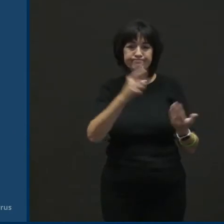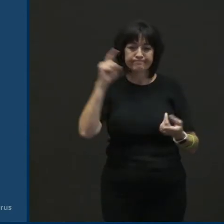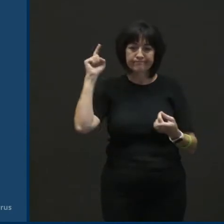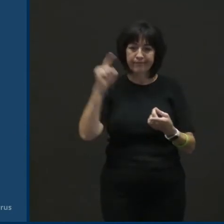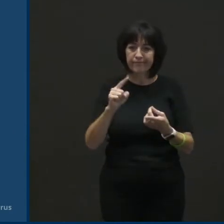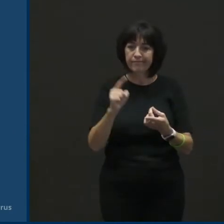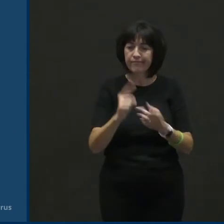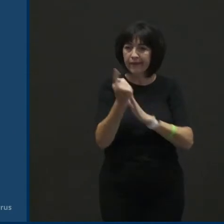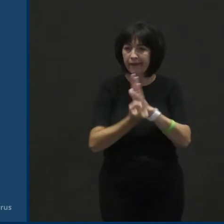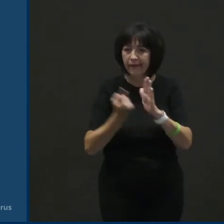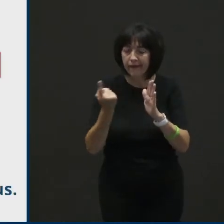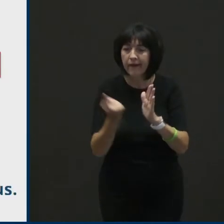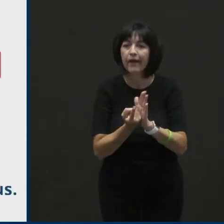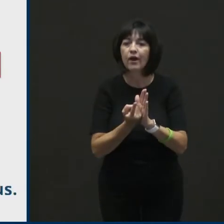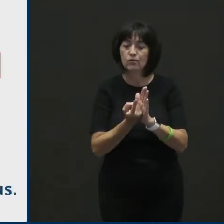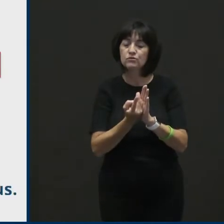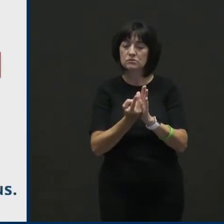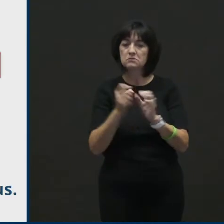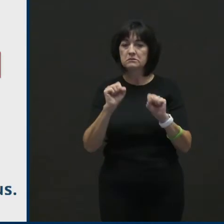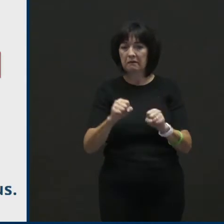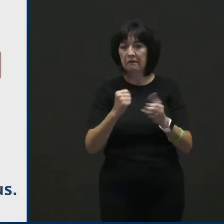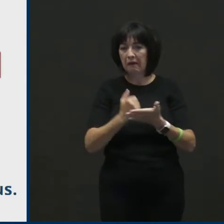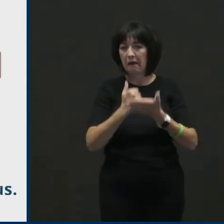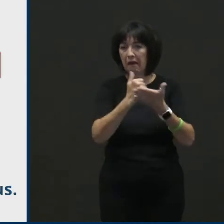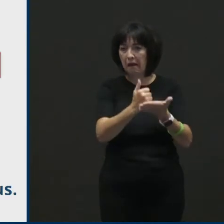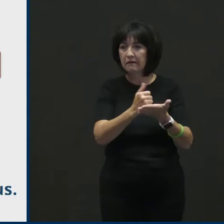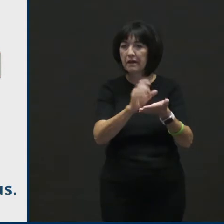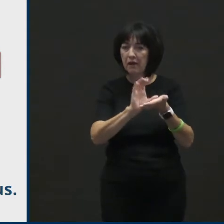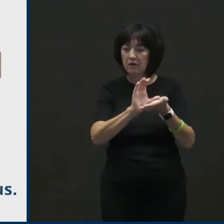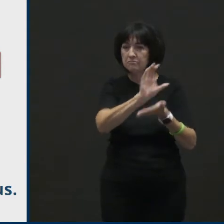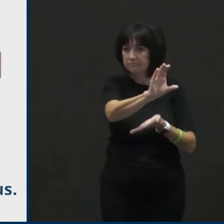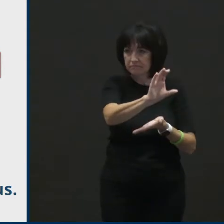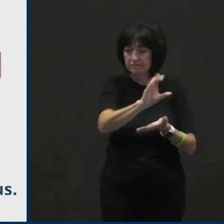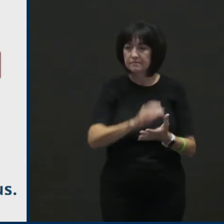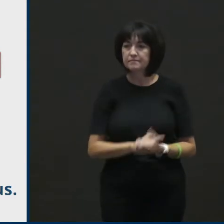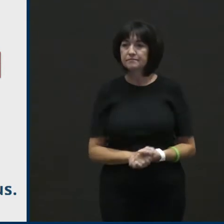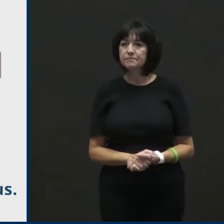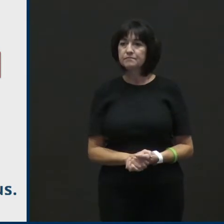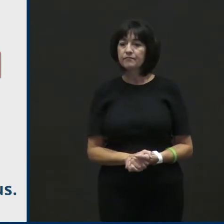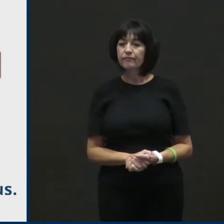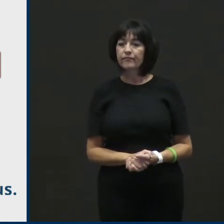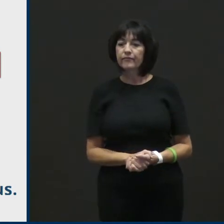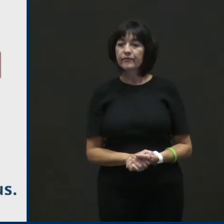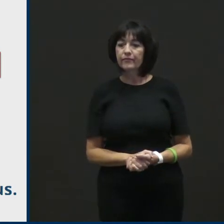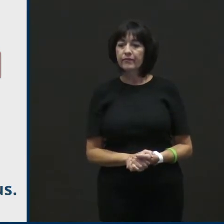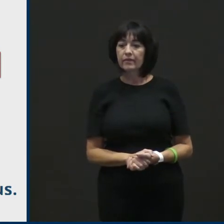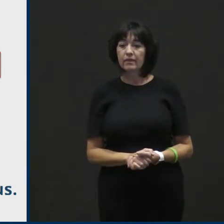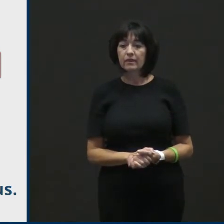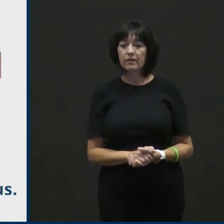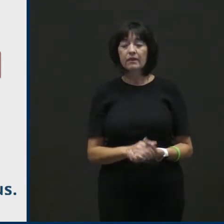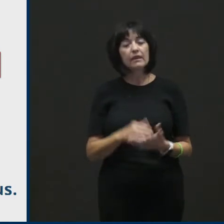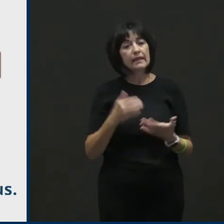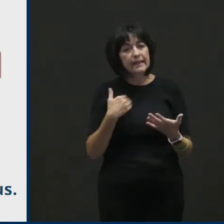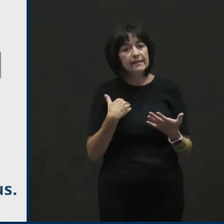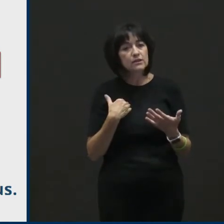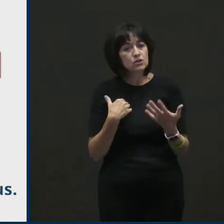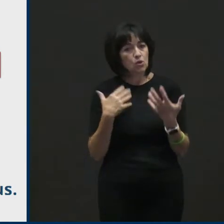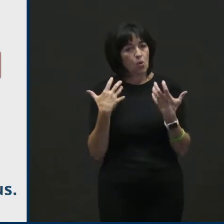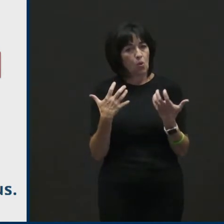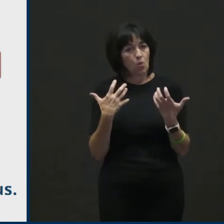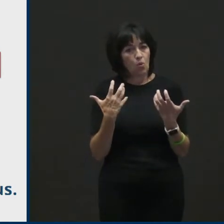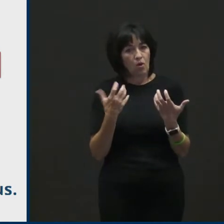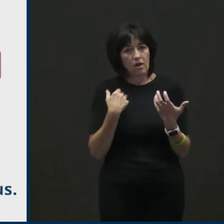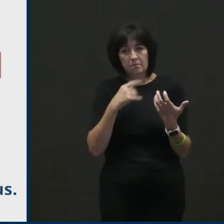been doing. So lastly, before I turn it over, two things. One is to make sure that you